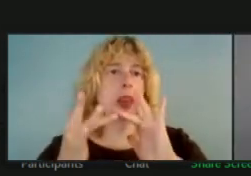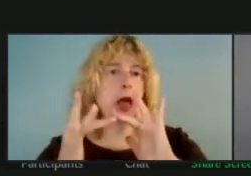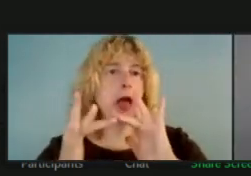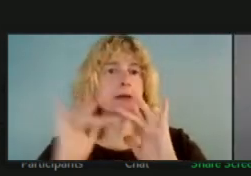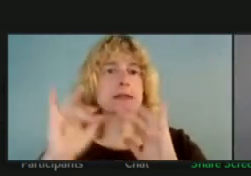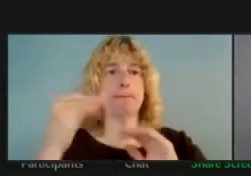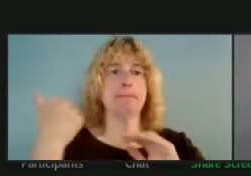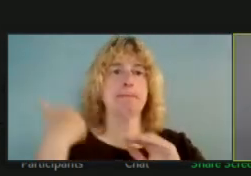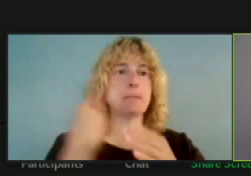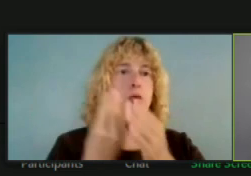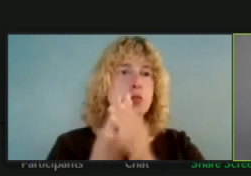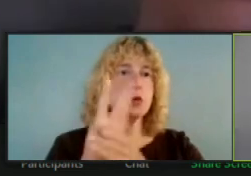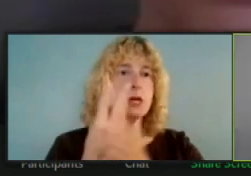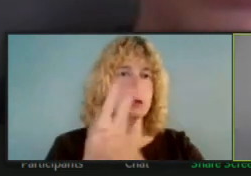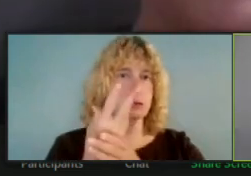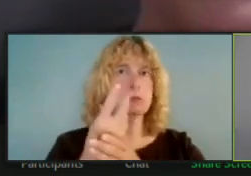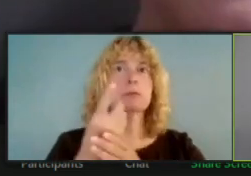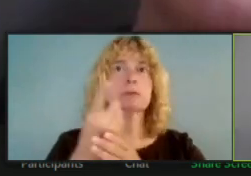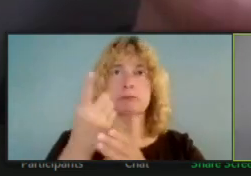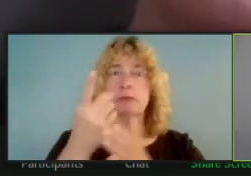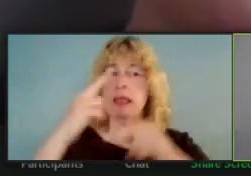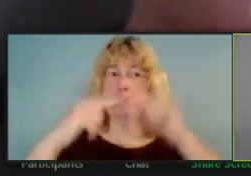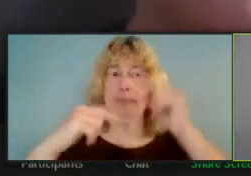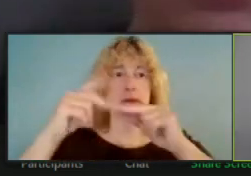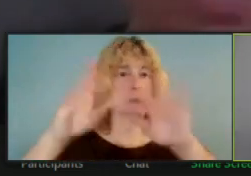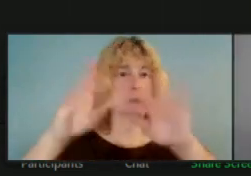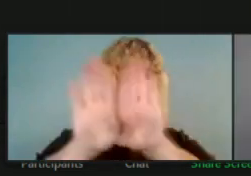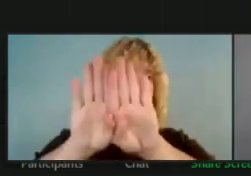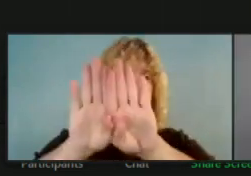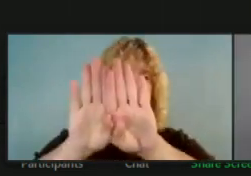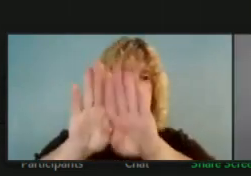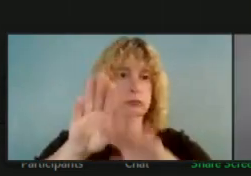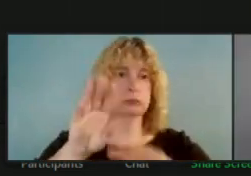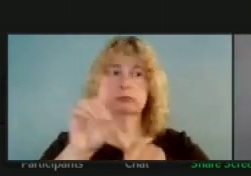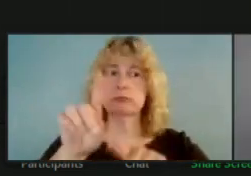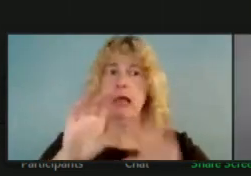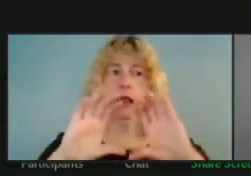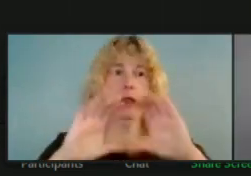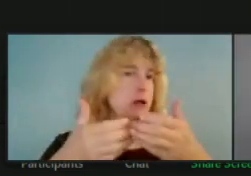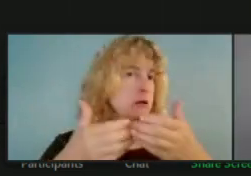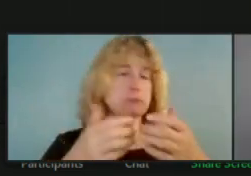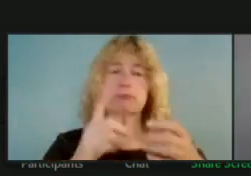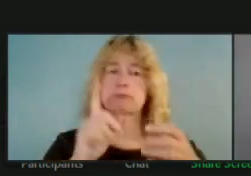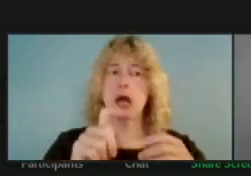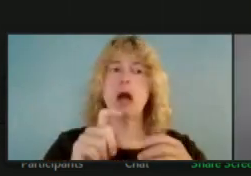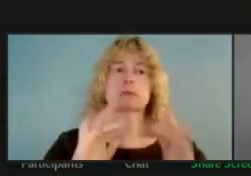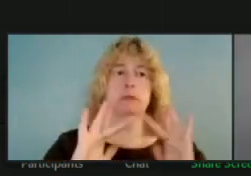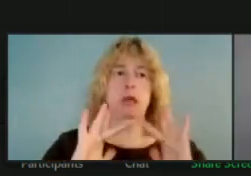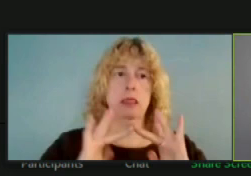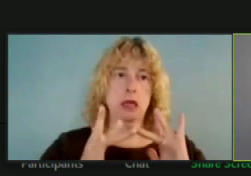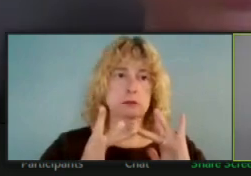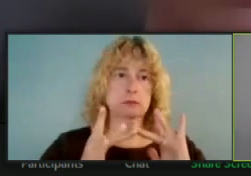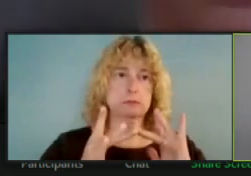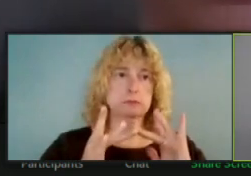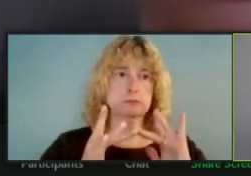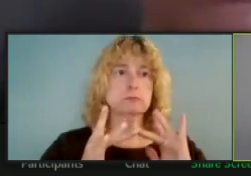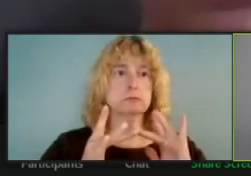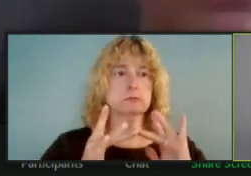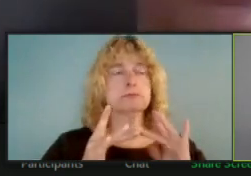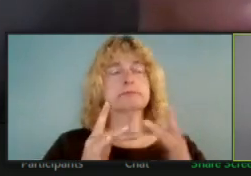where school buildings were closed for classes. All students did remote or virtual